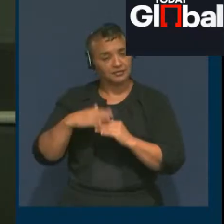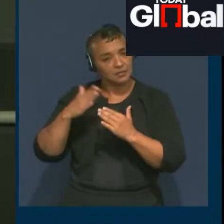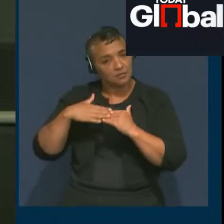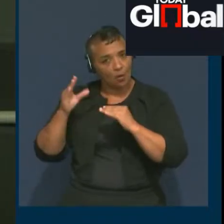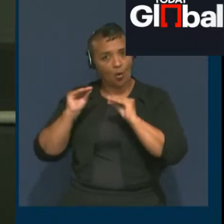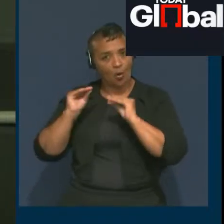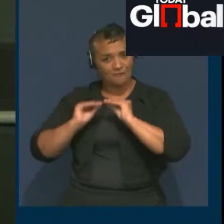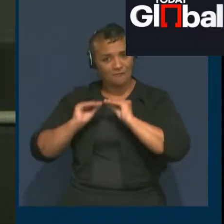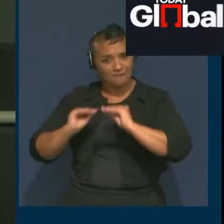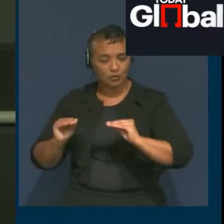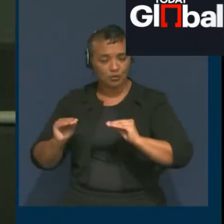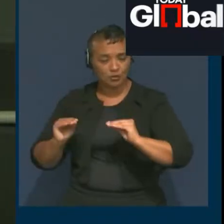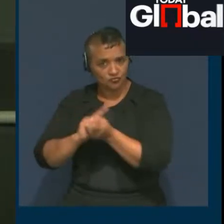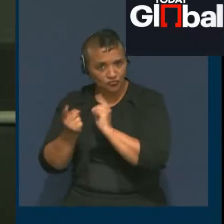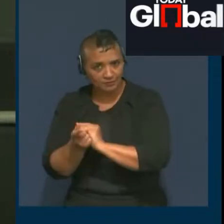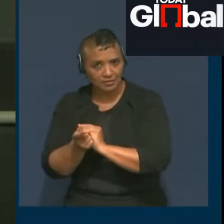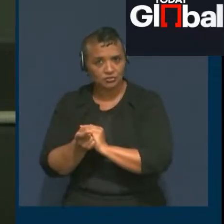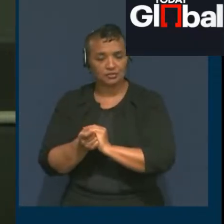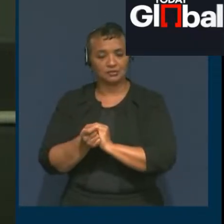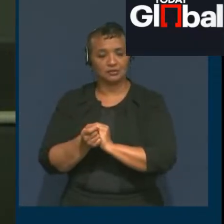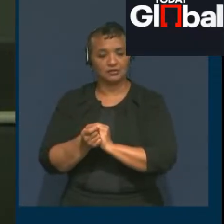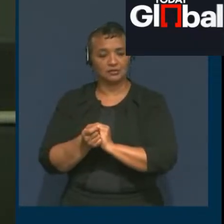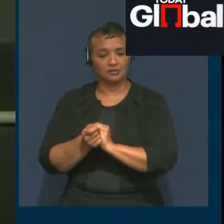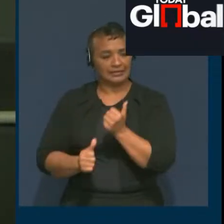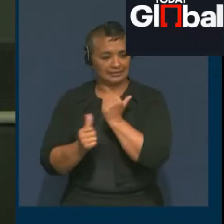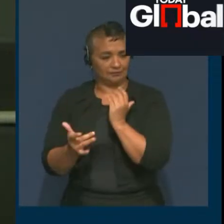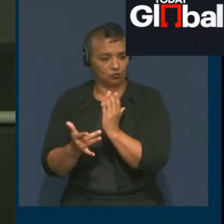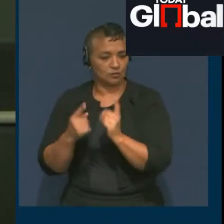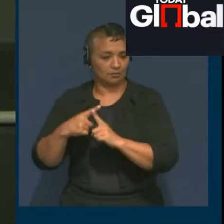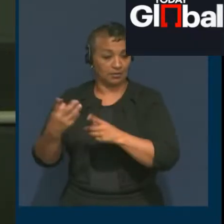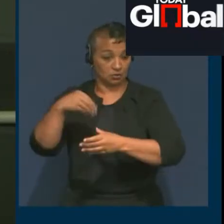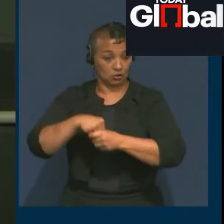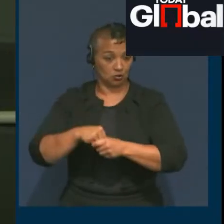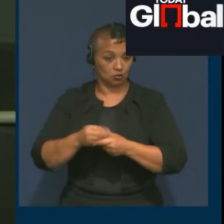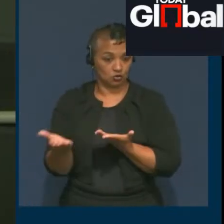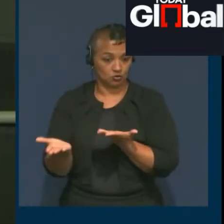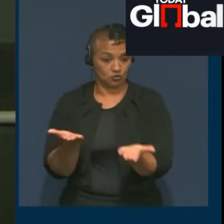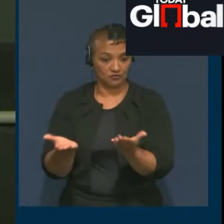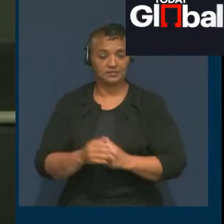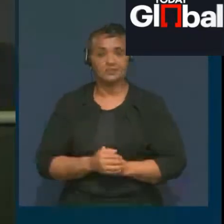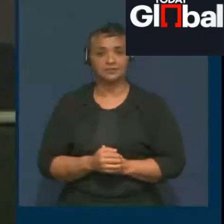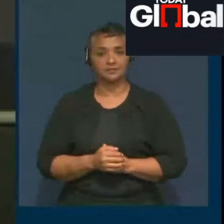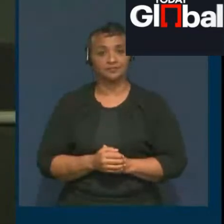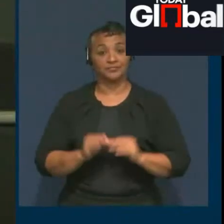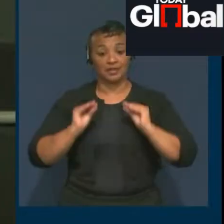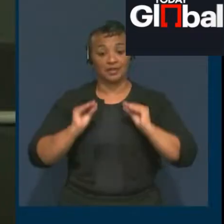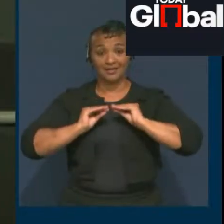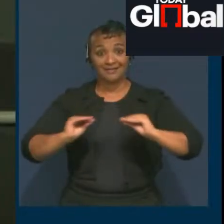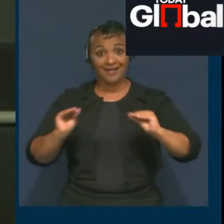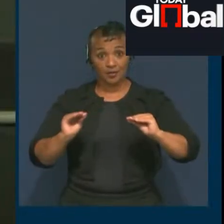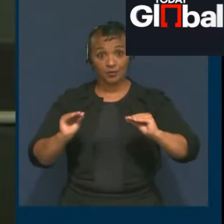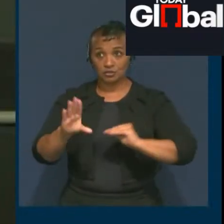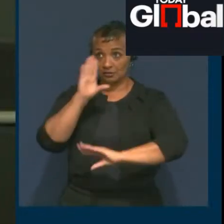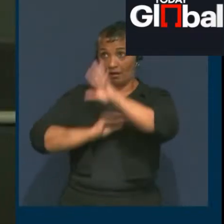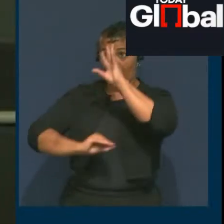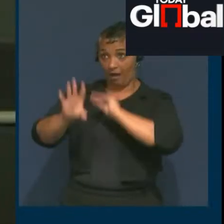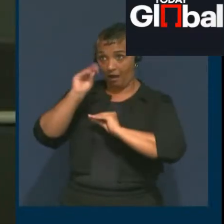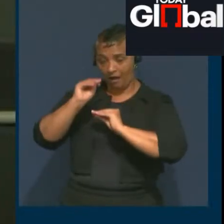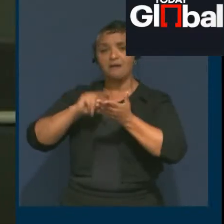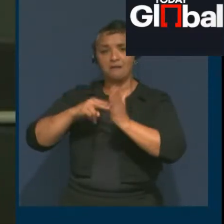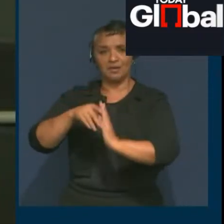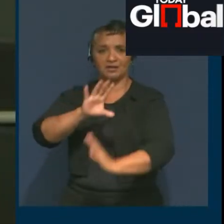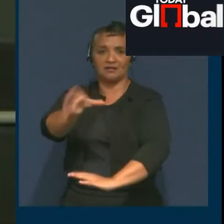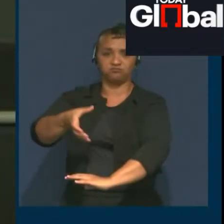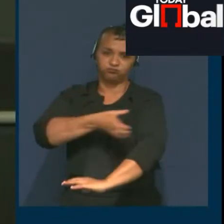rehabilitation, assistive technology, protection, and community inclusion services. Education is the first gateway to empowerment. Therefore, we